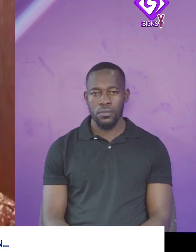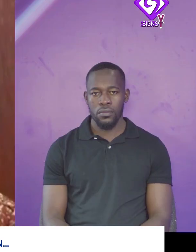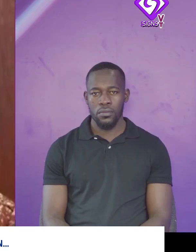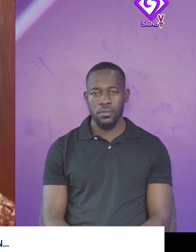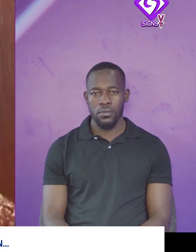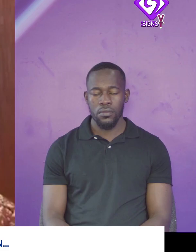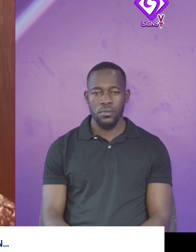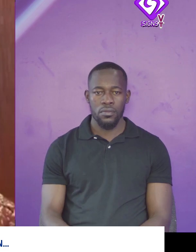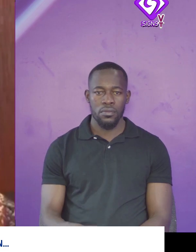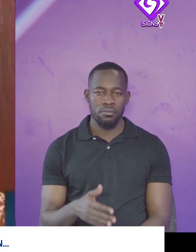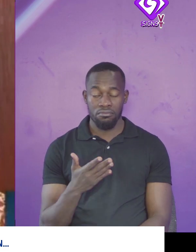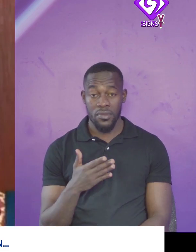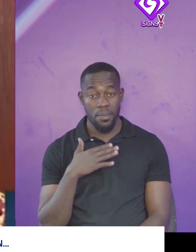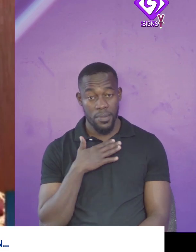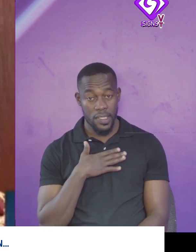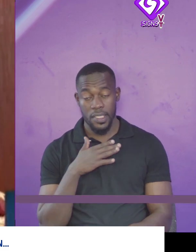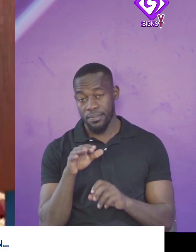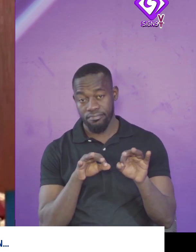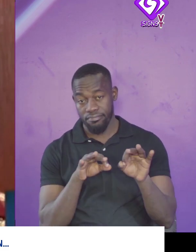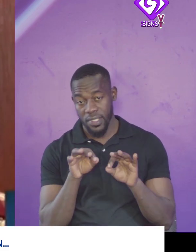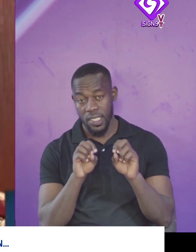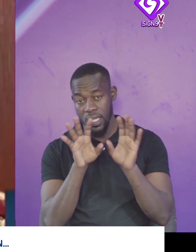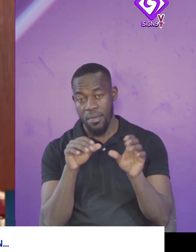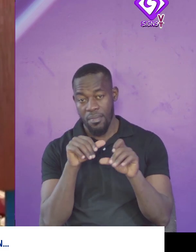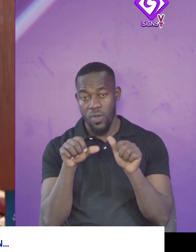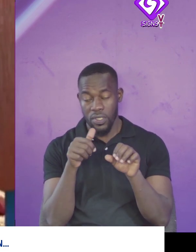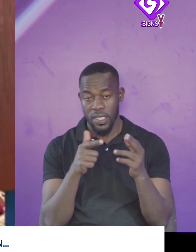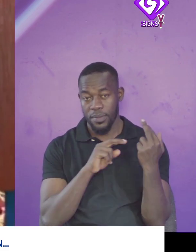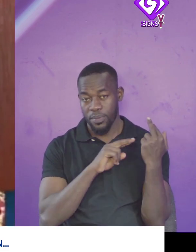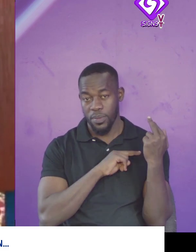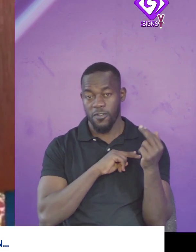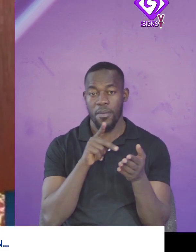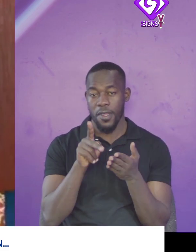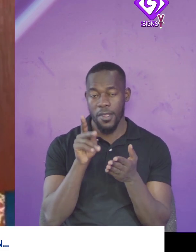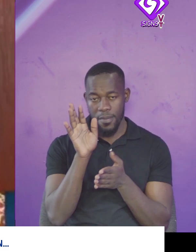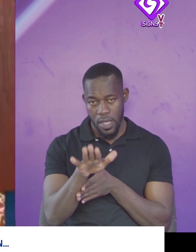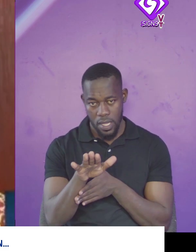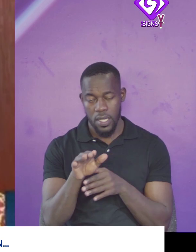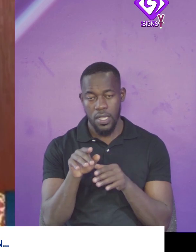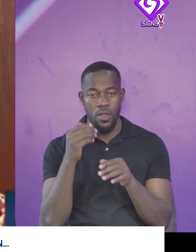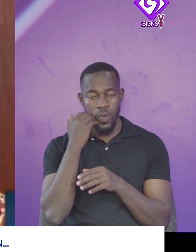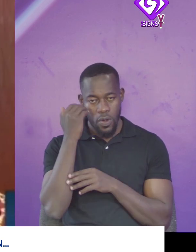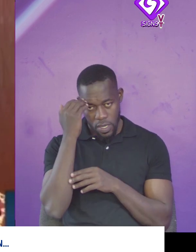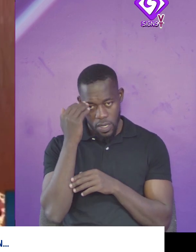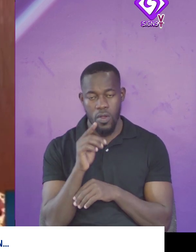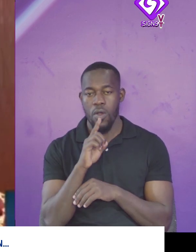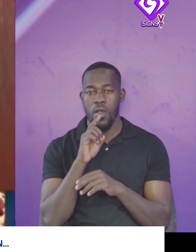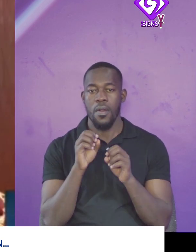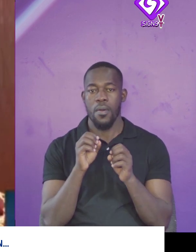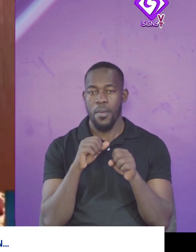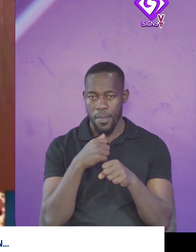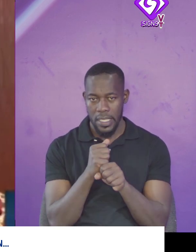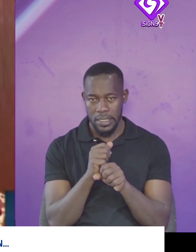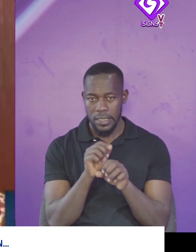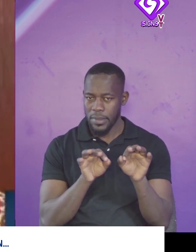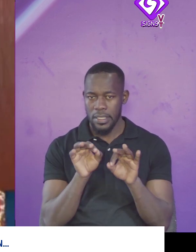Been lacking is a clarity on the role of compensation, and we are happy that the court has clarified that